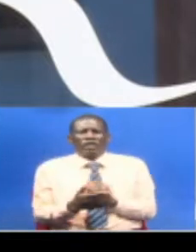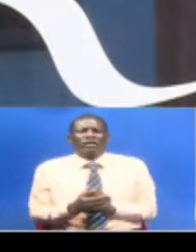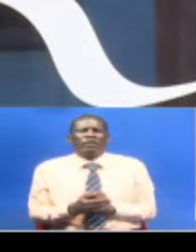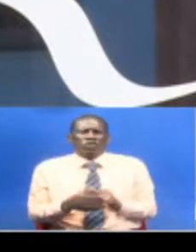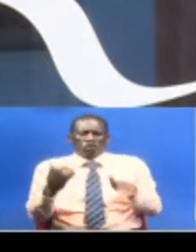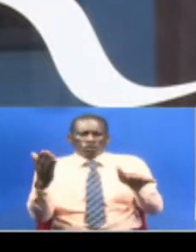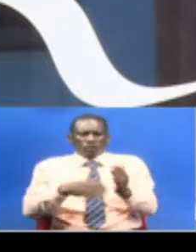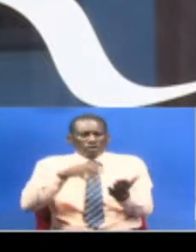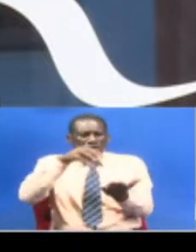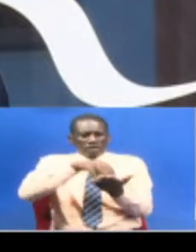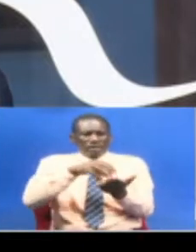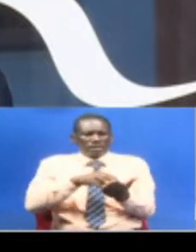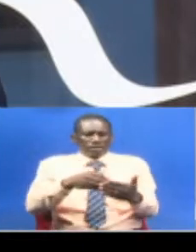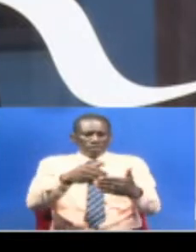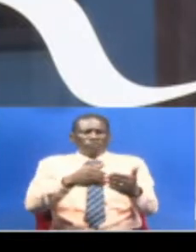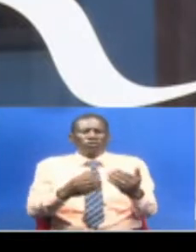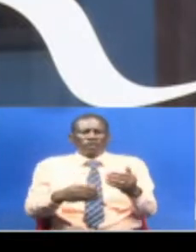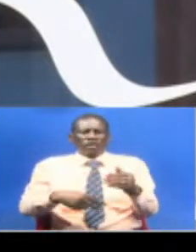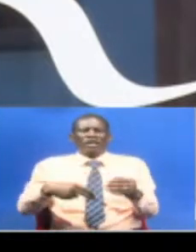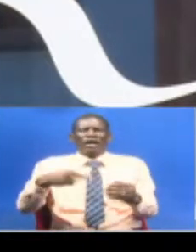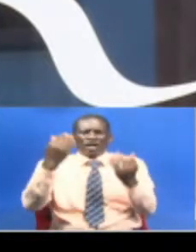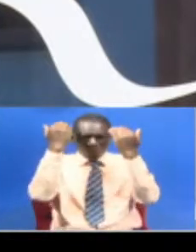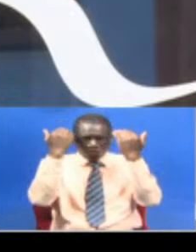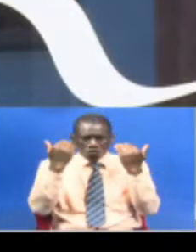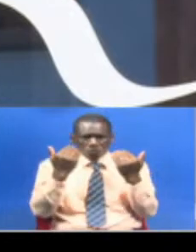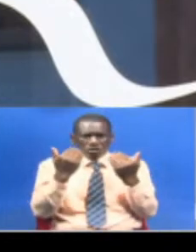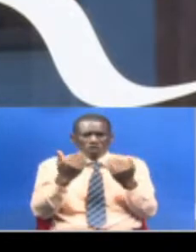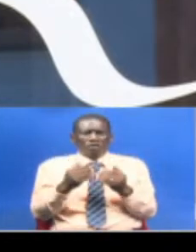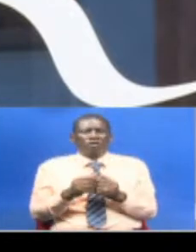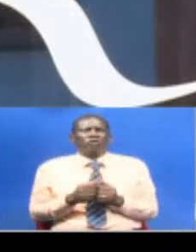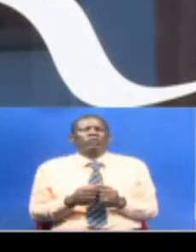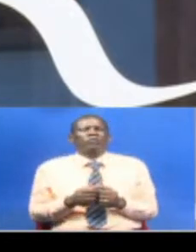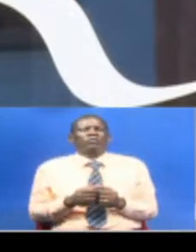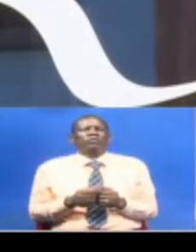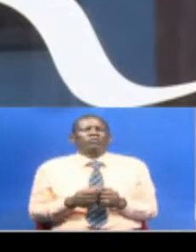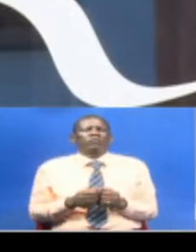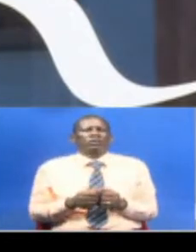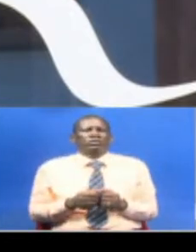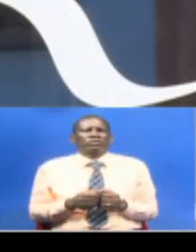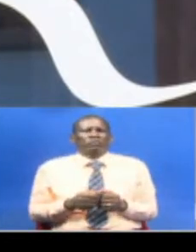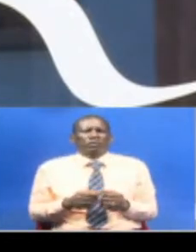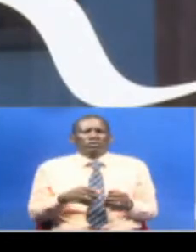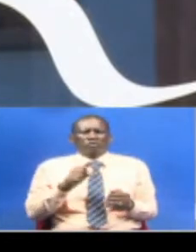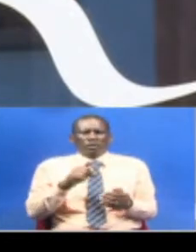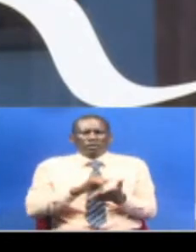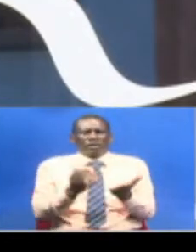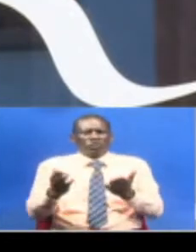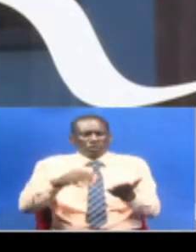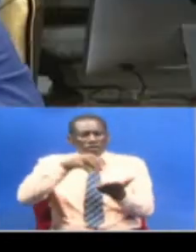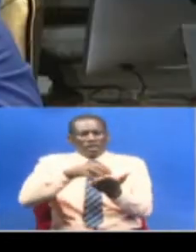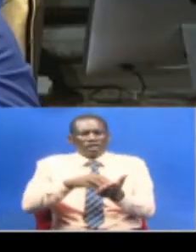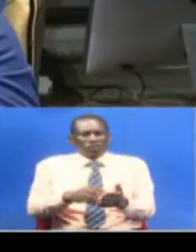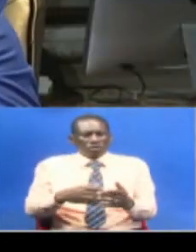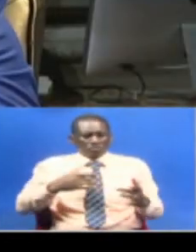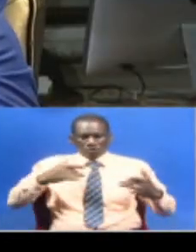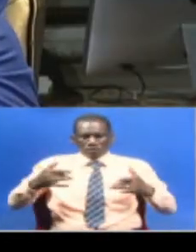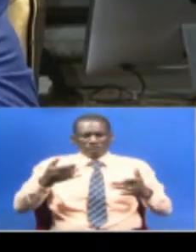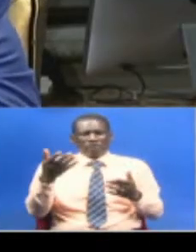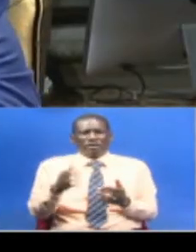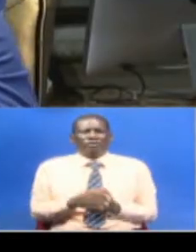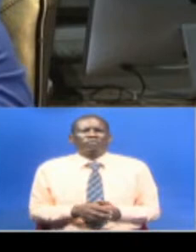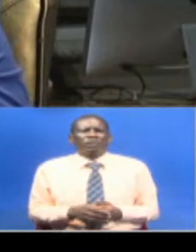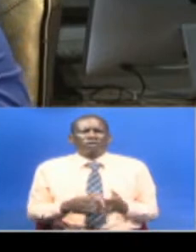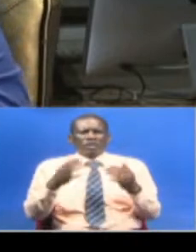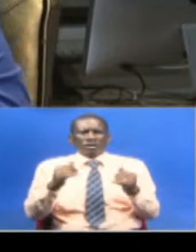filing a case before the High Court for a habeas corpus that the person be produced. That is where that case is going to be considered. And so